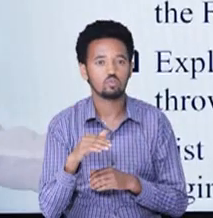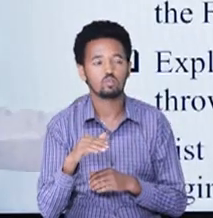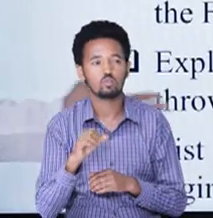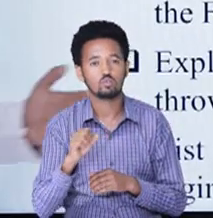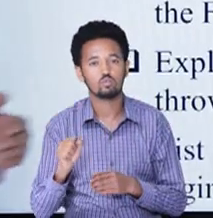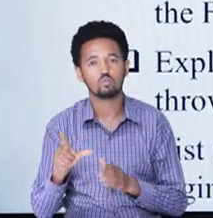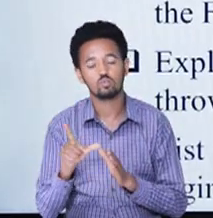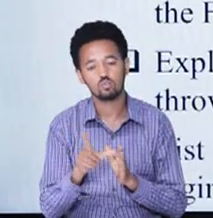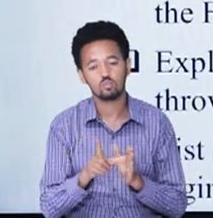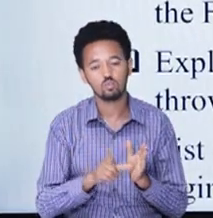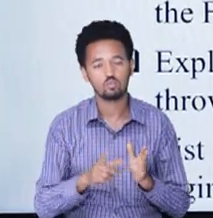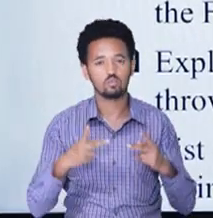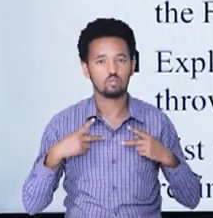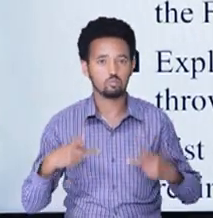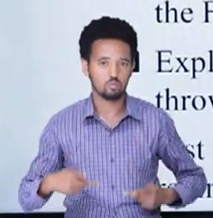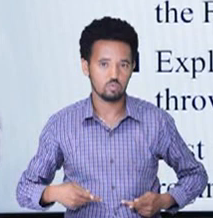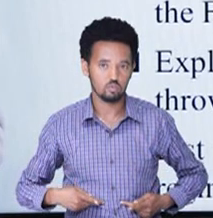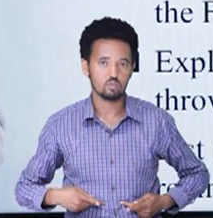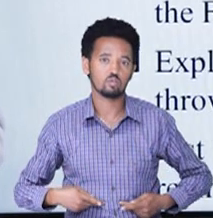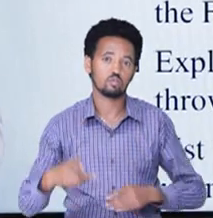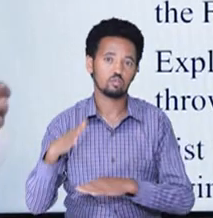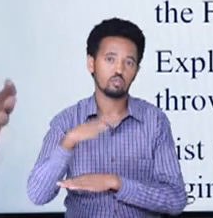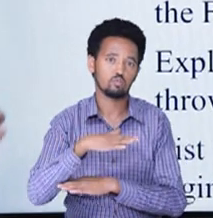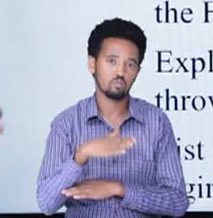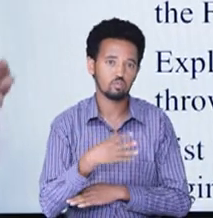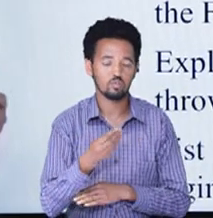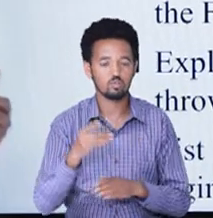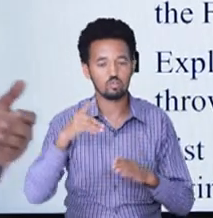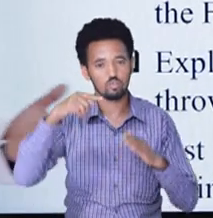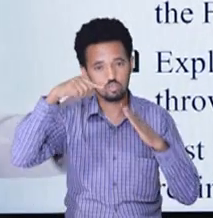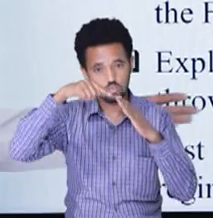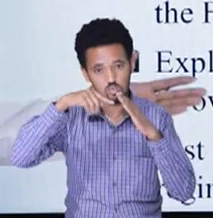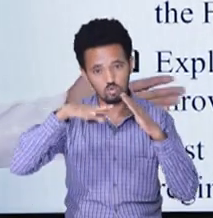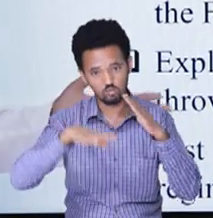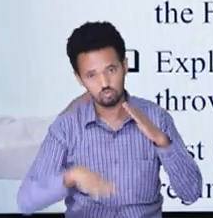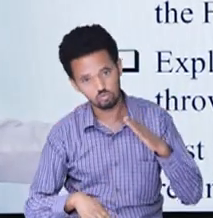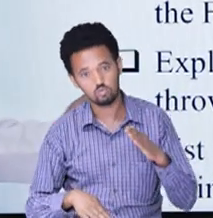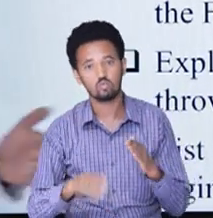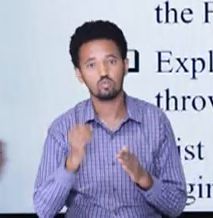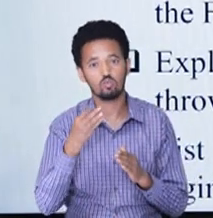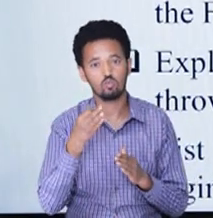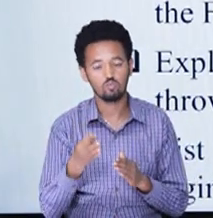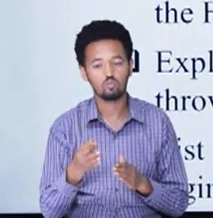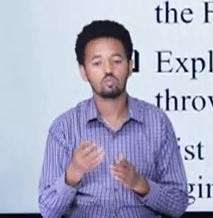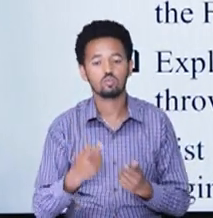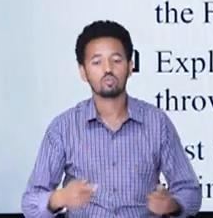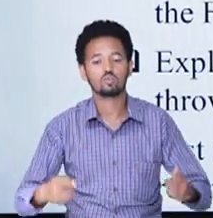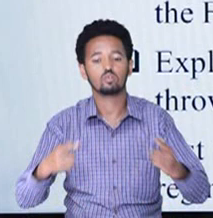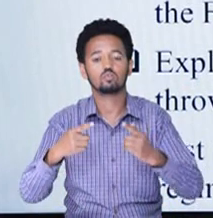and list the parties formed after the downfall of the old regime of